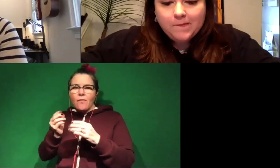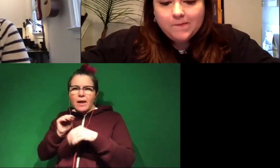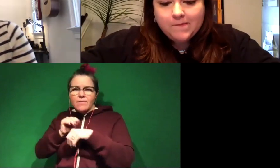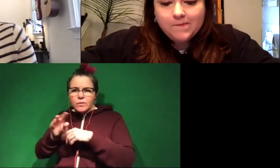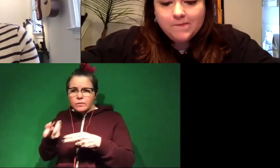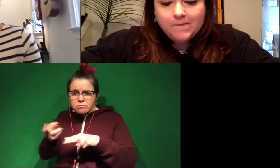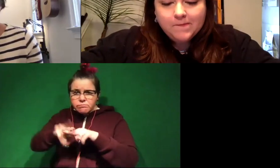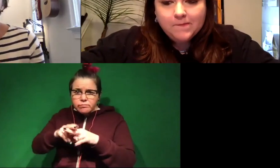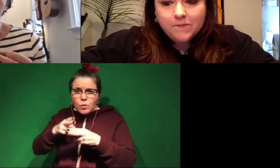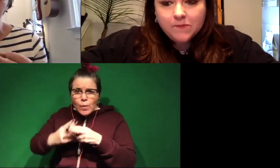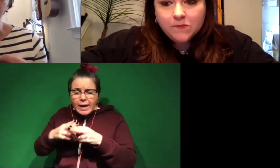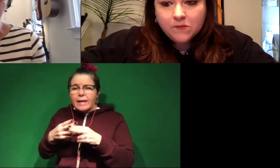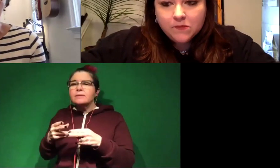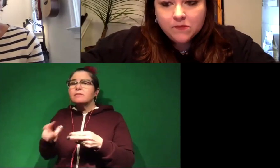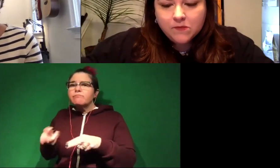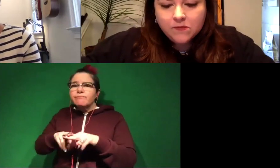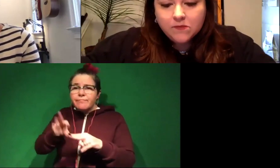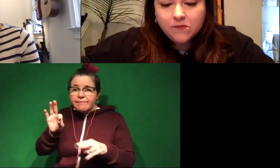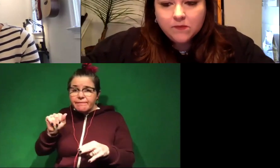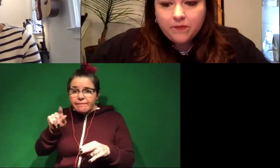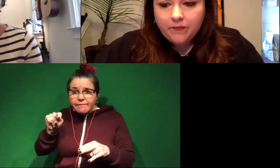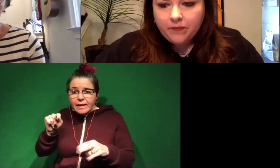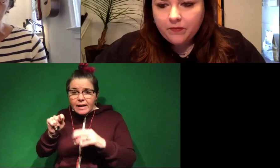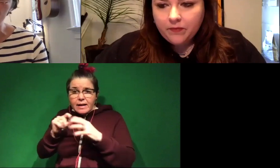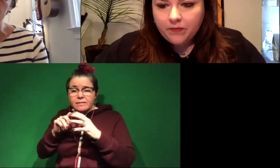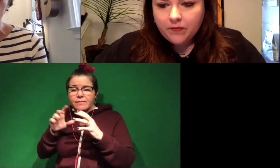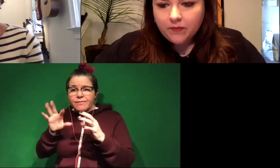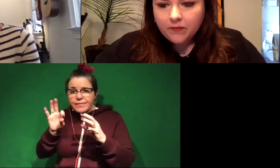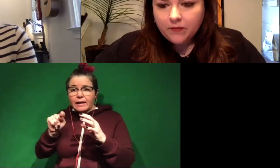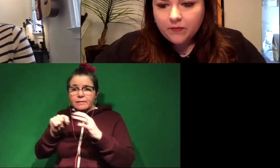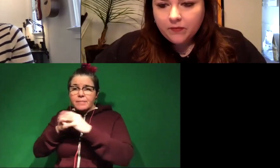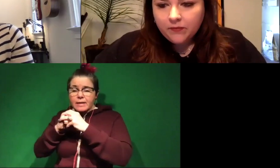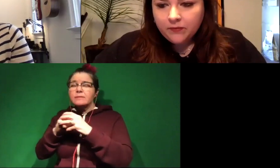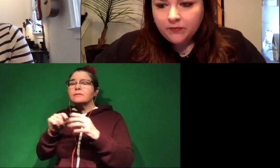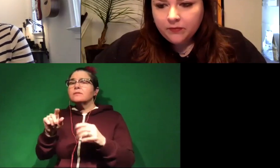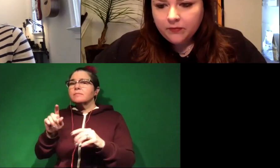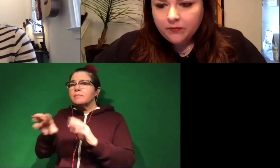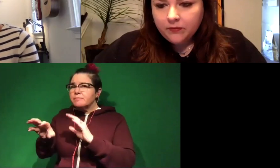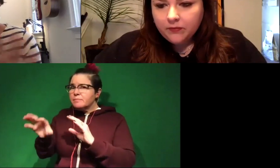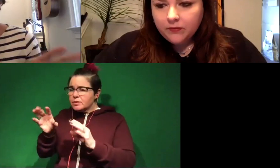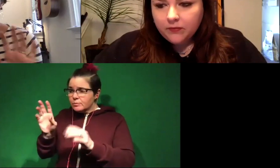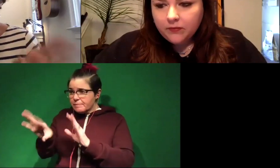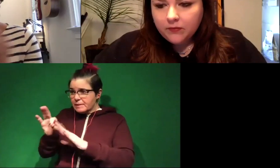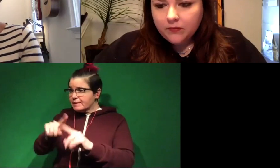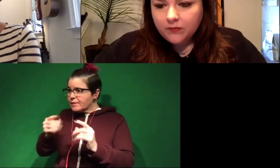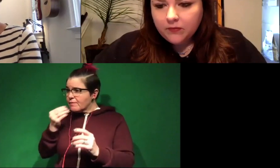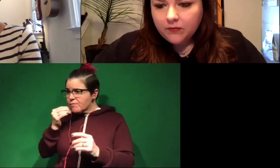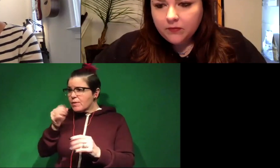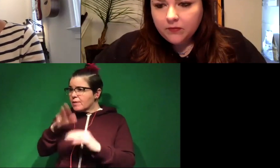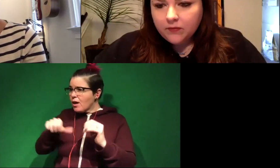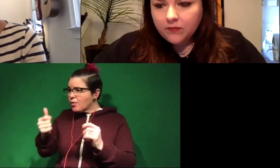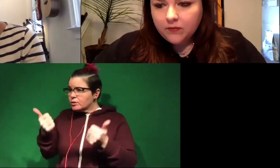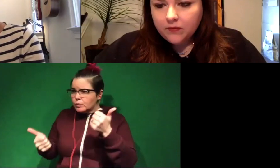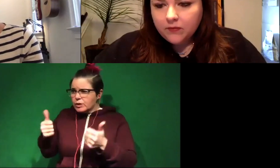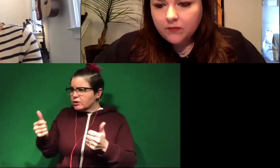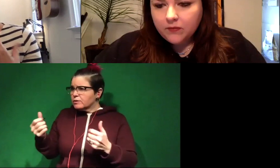to gain fat mass, their ability to use different foods over others, which microbes make them healthier or